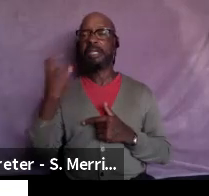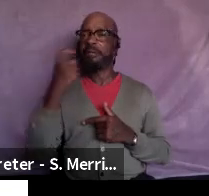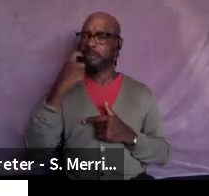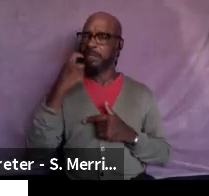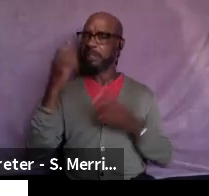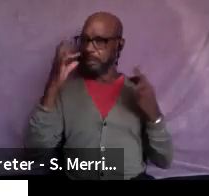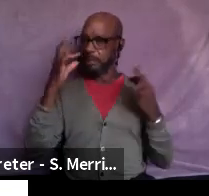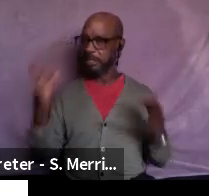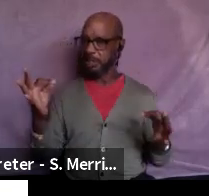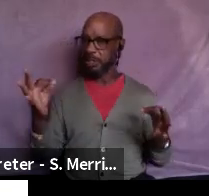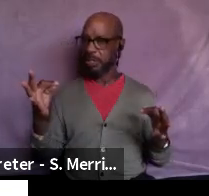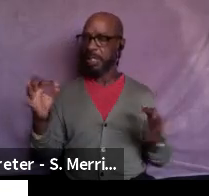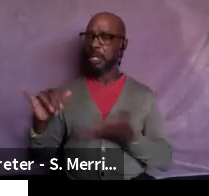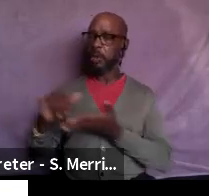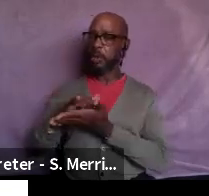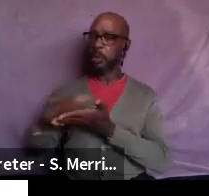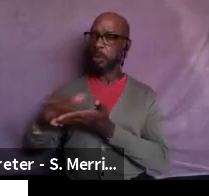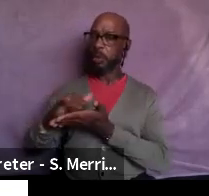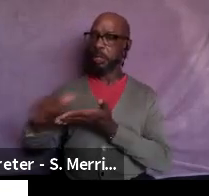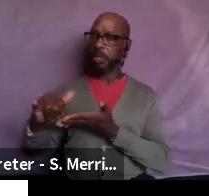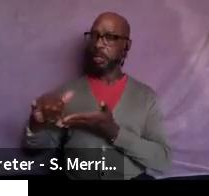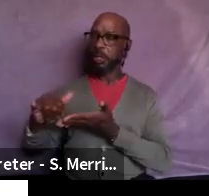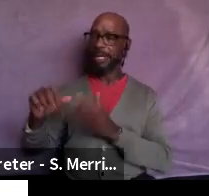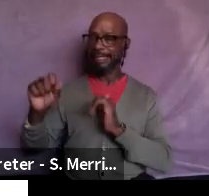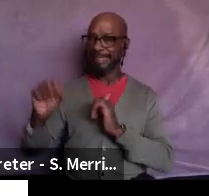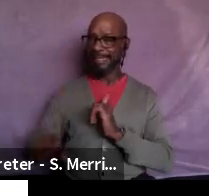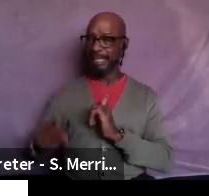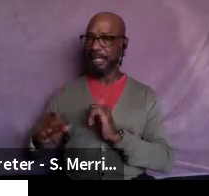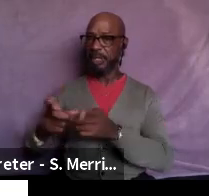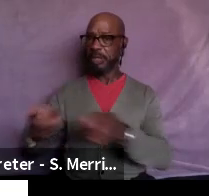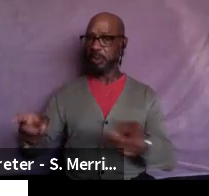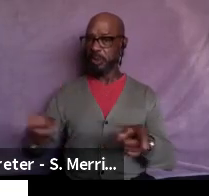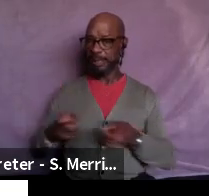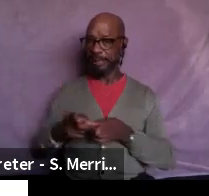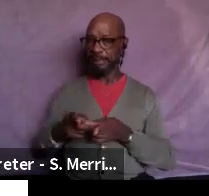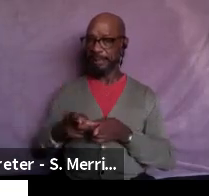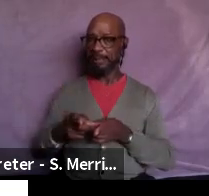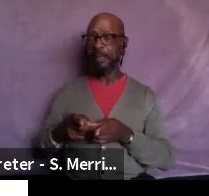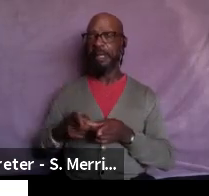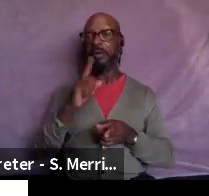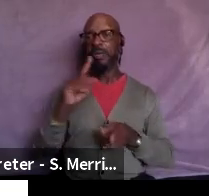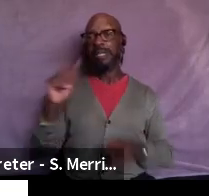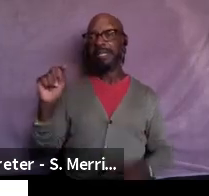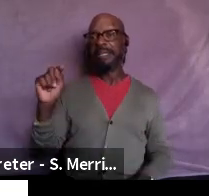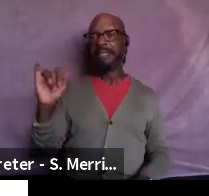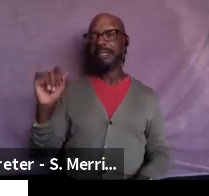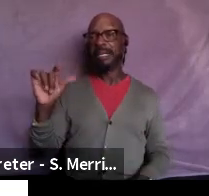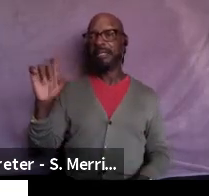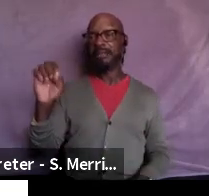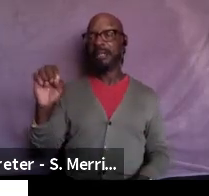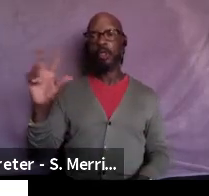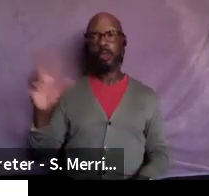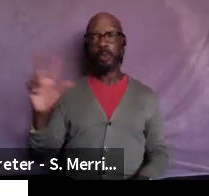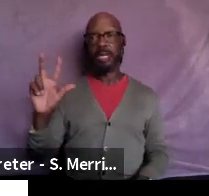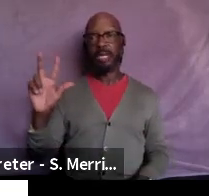decision in the New York Southern District. It's actually a Title III ADA case,